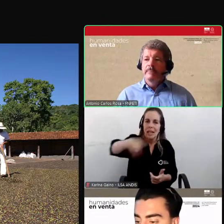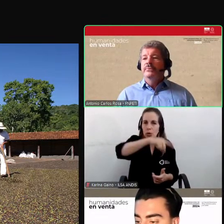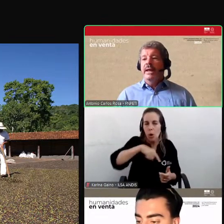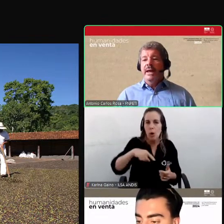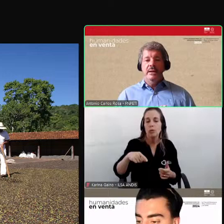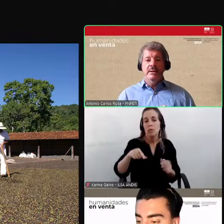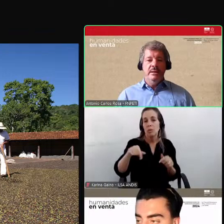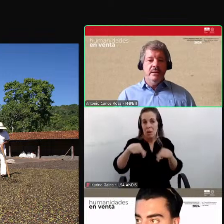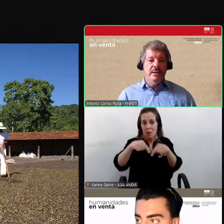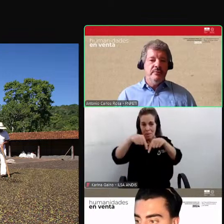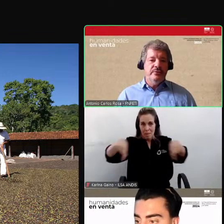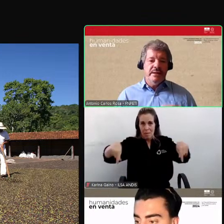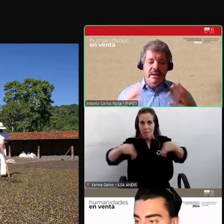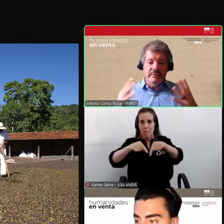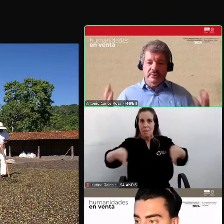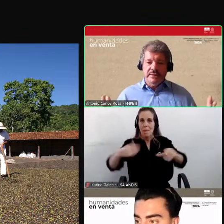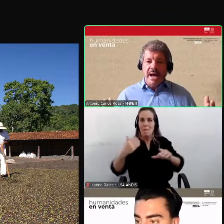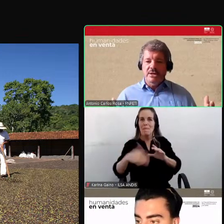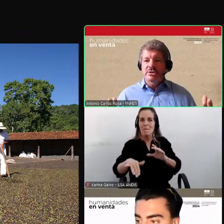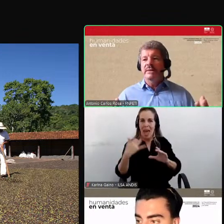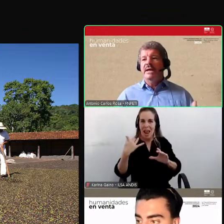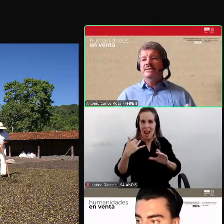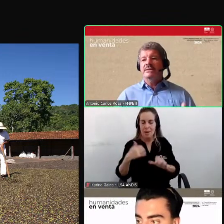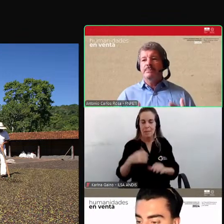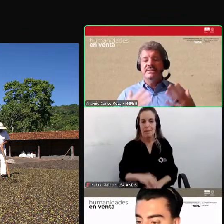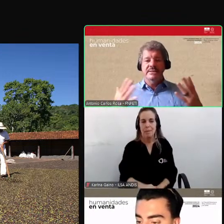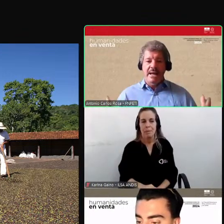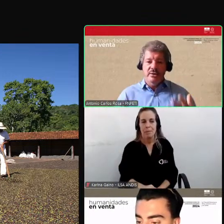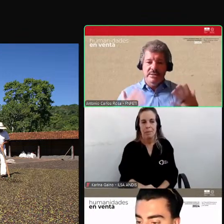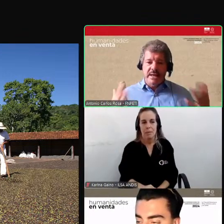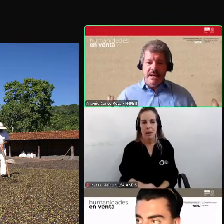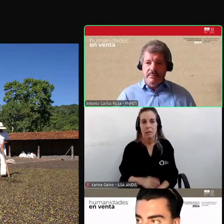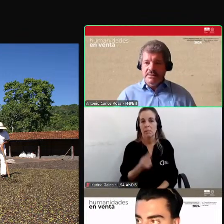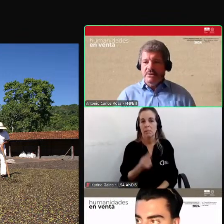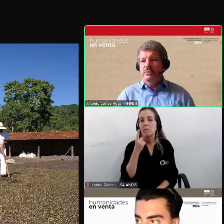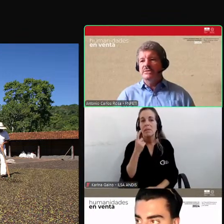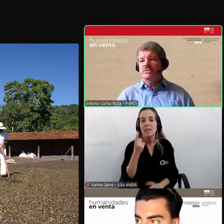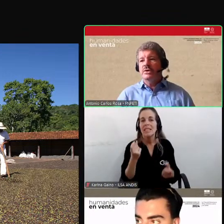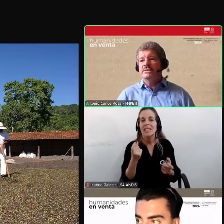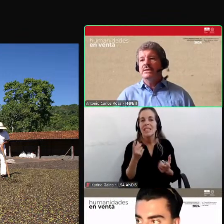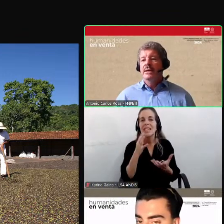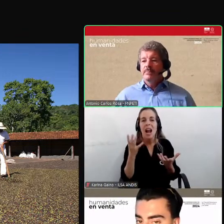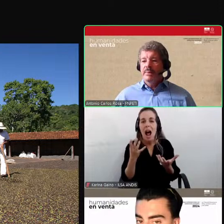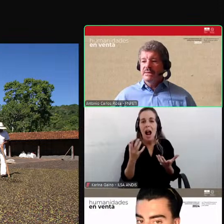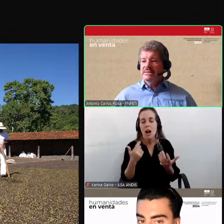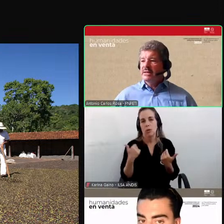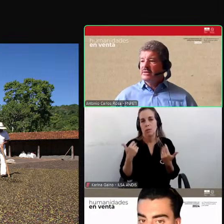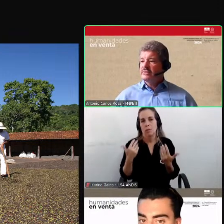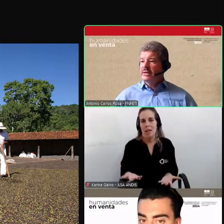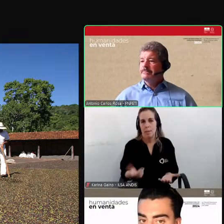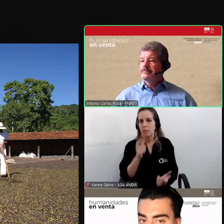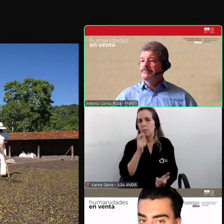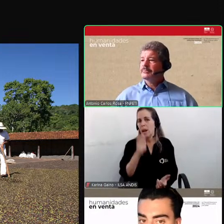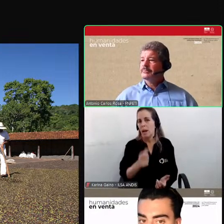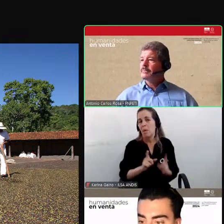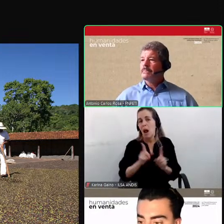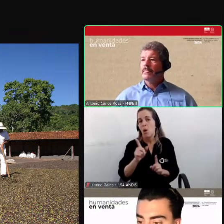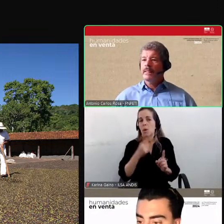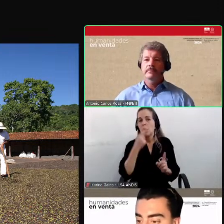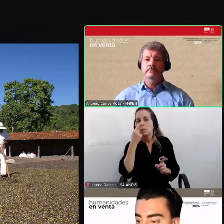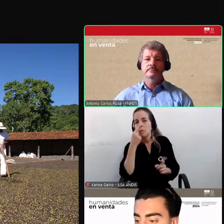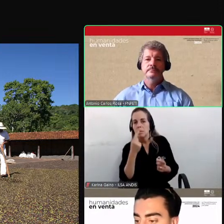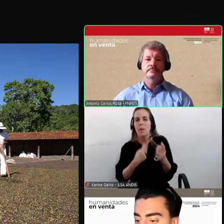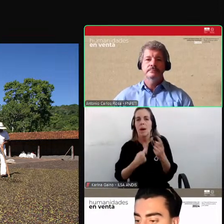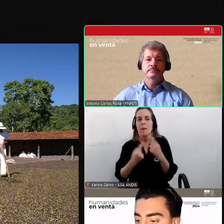much. There's my email address, and feel free to reach out to me if you want any further